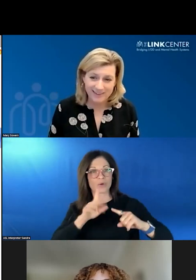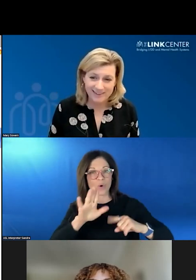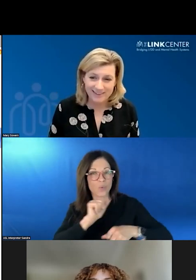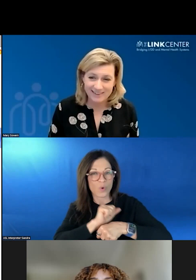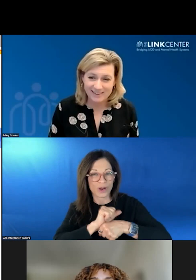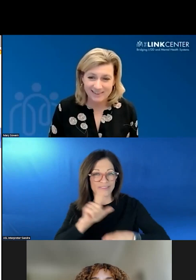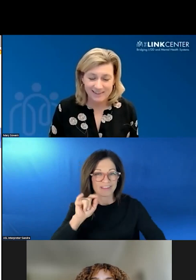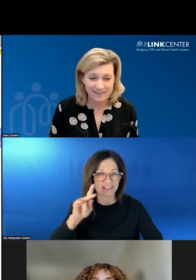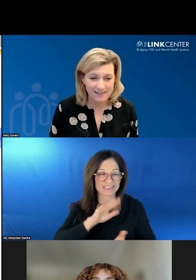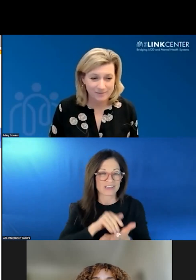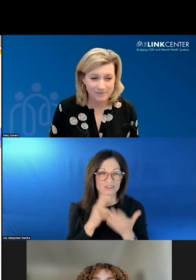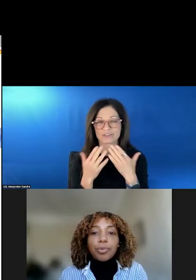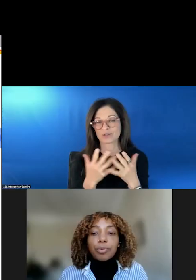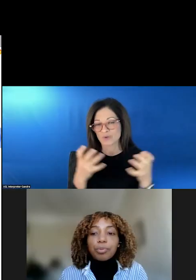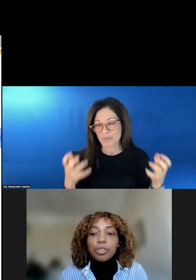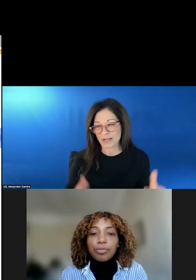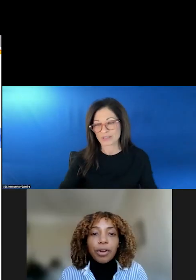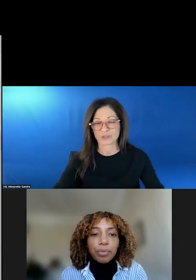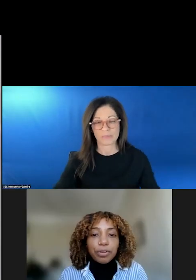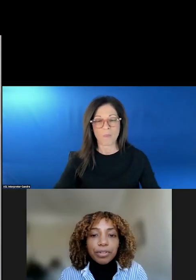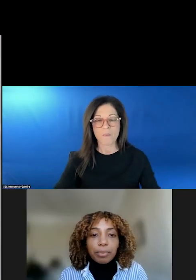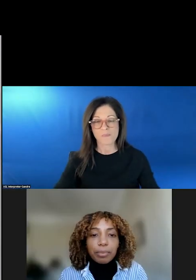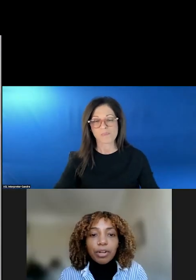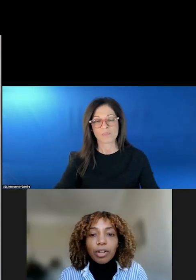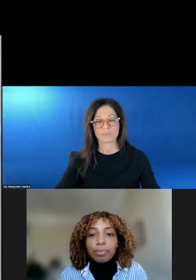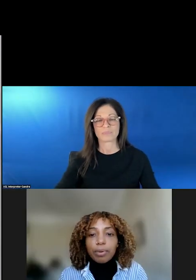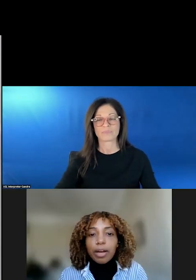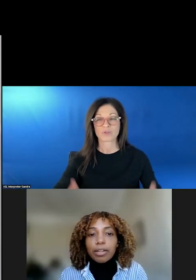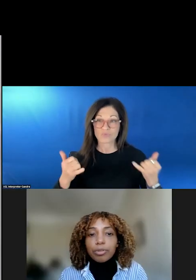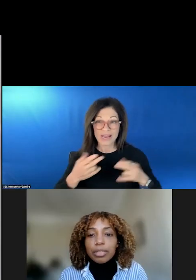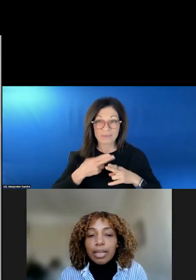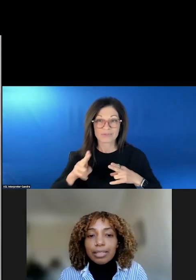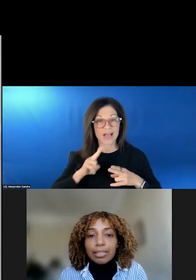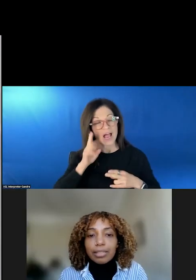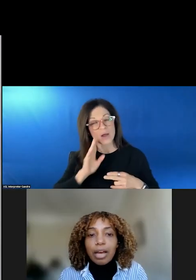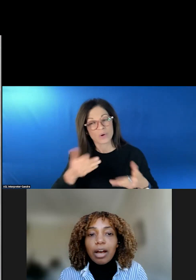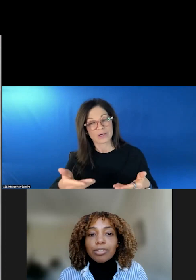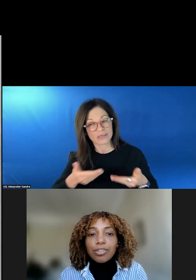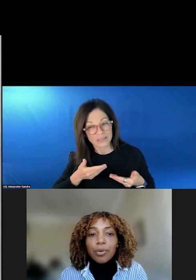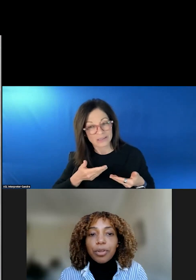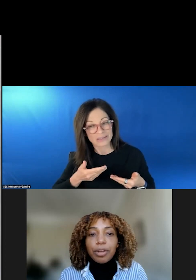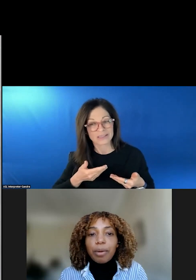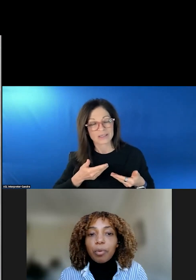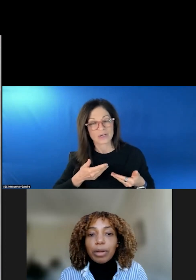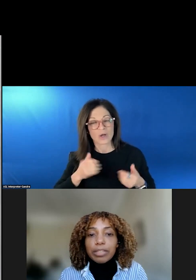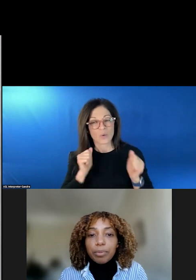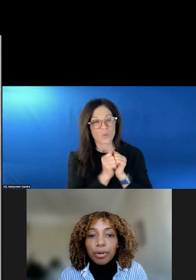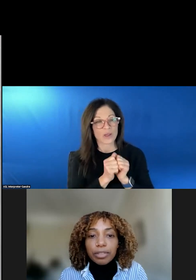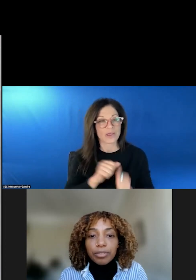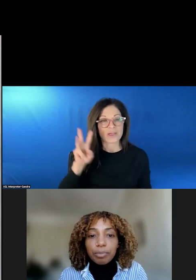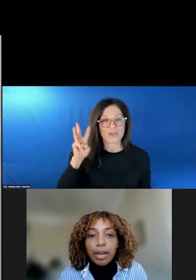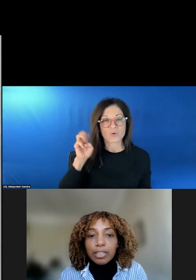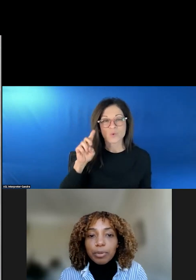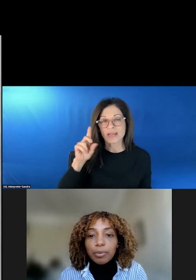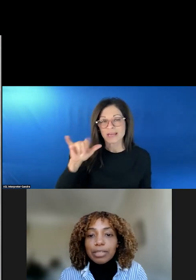much. And so just very briefly, I'm going to call up two discussants. I'll start with Wendy Morris